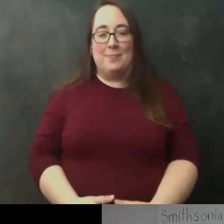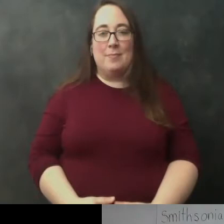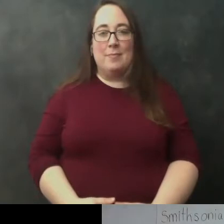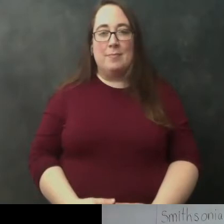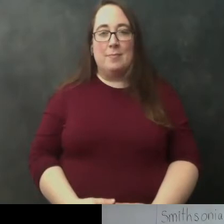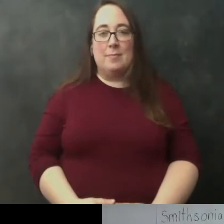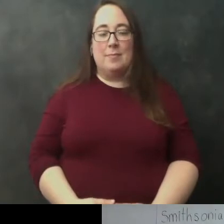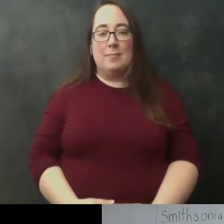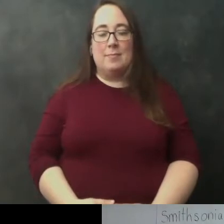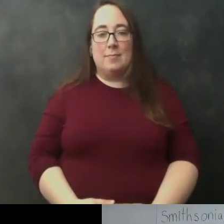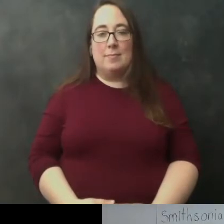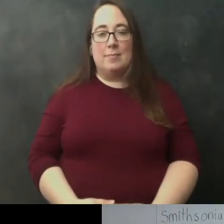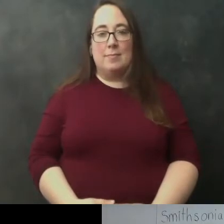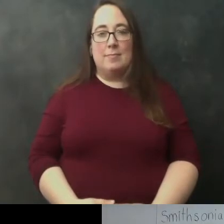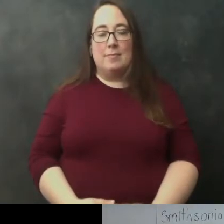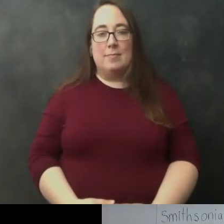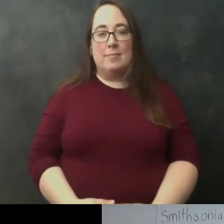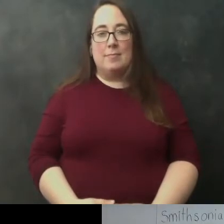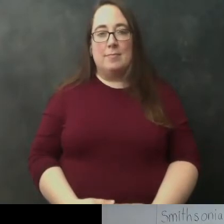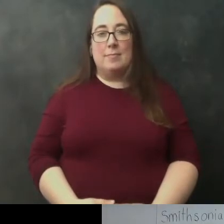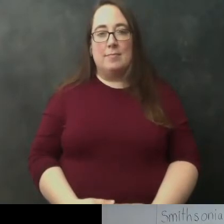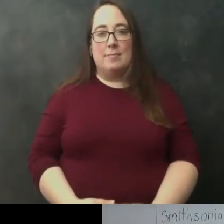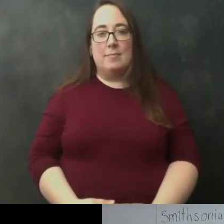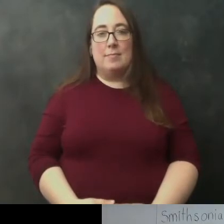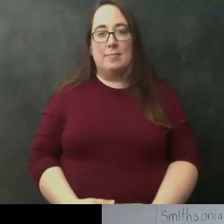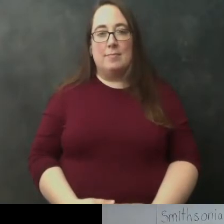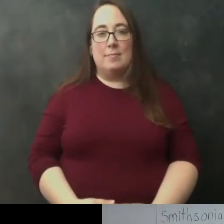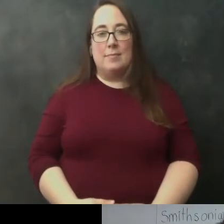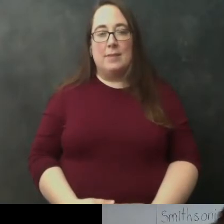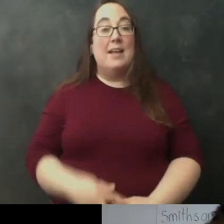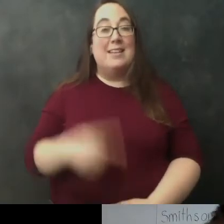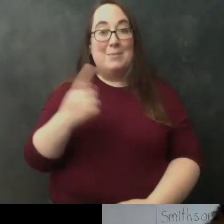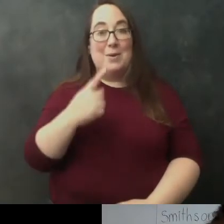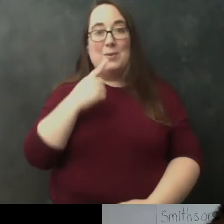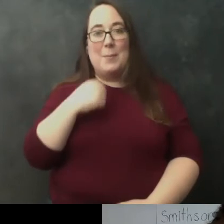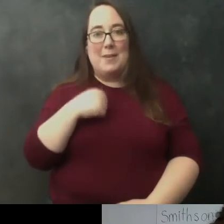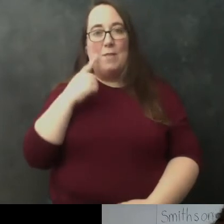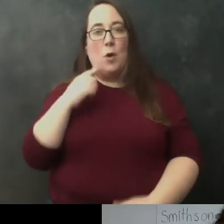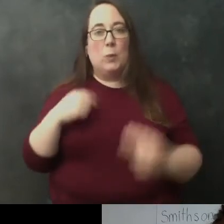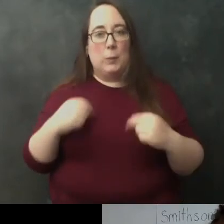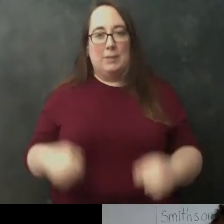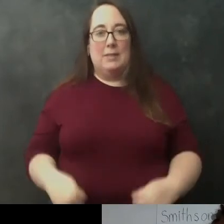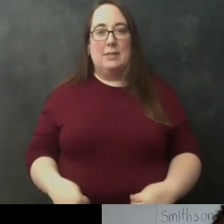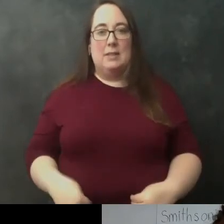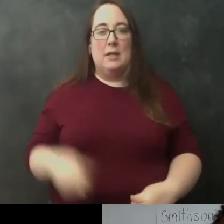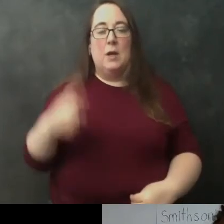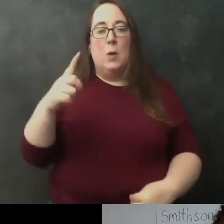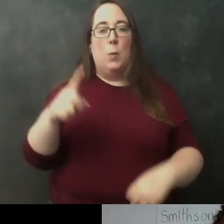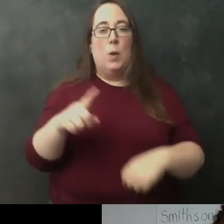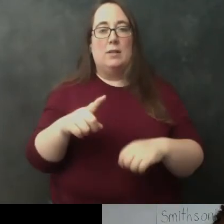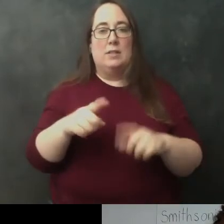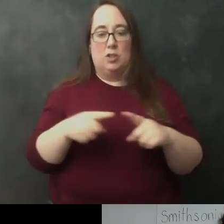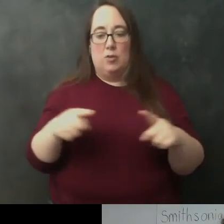To jump in, what I was always told was that for humans, one strand of our DNA was